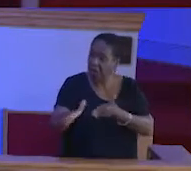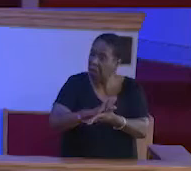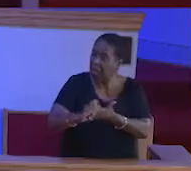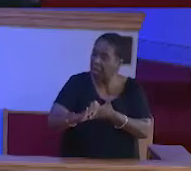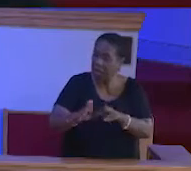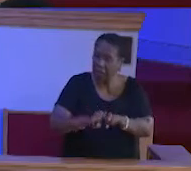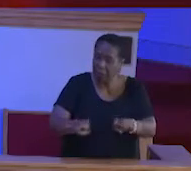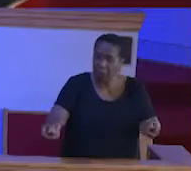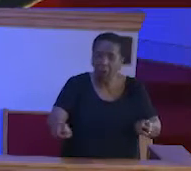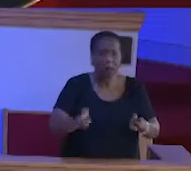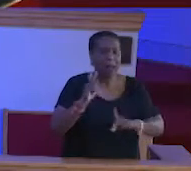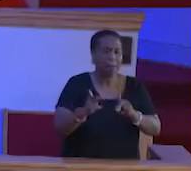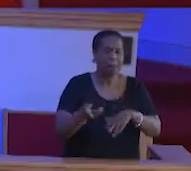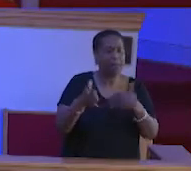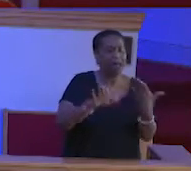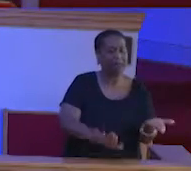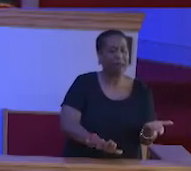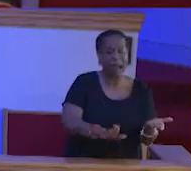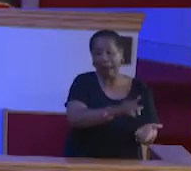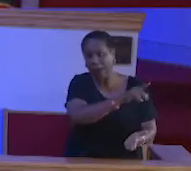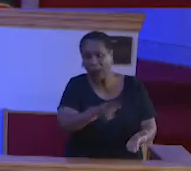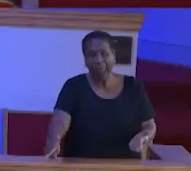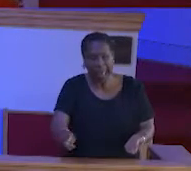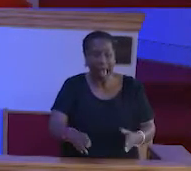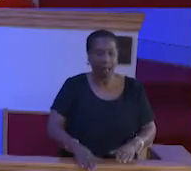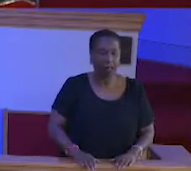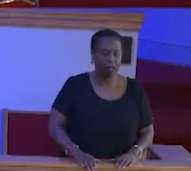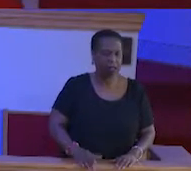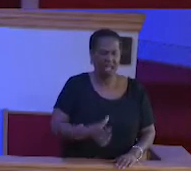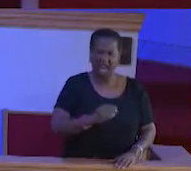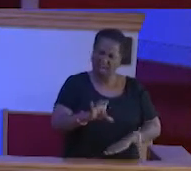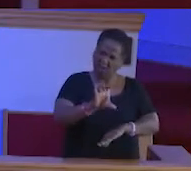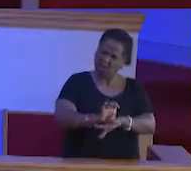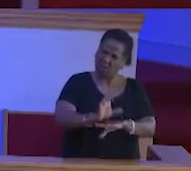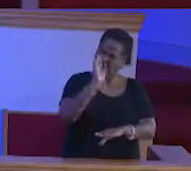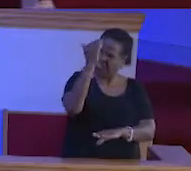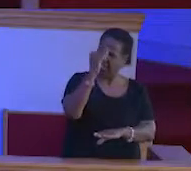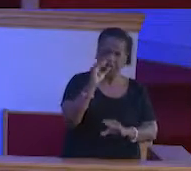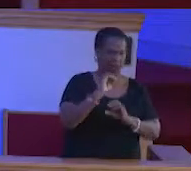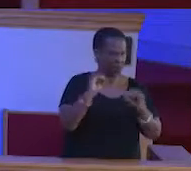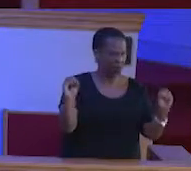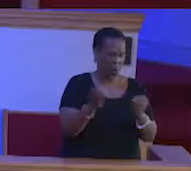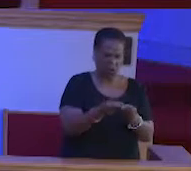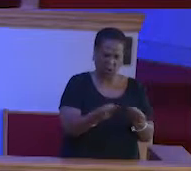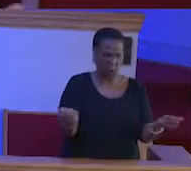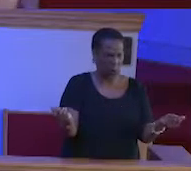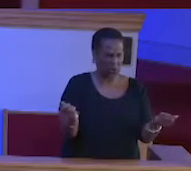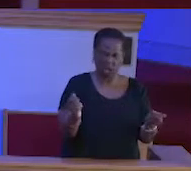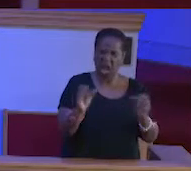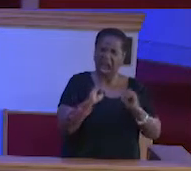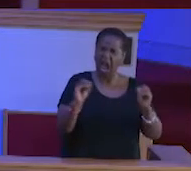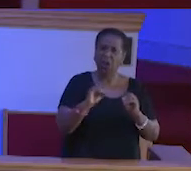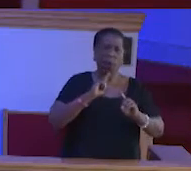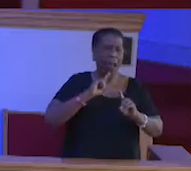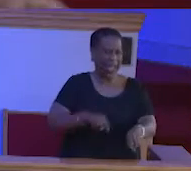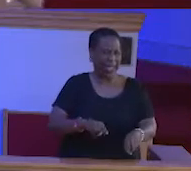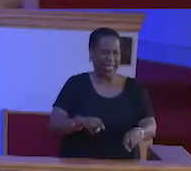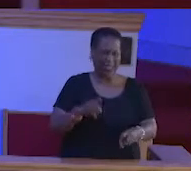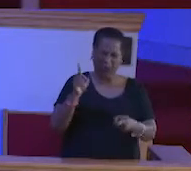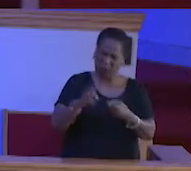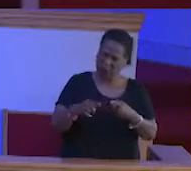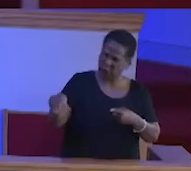are dying and going to hell in a handbasket. And the church seems to have no solutions and no answers to